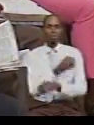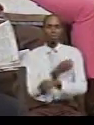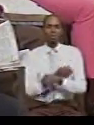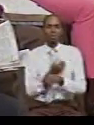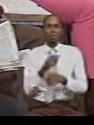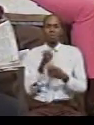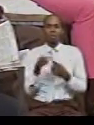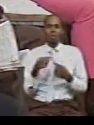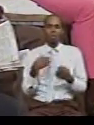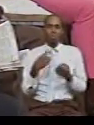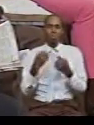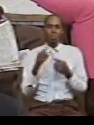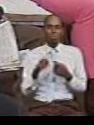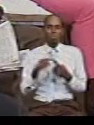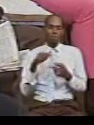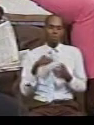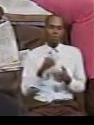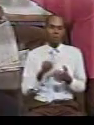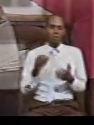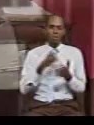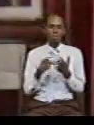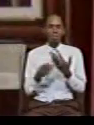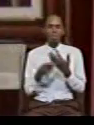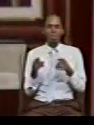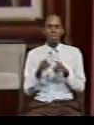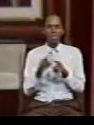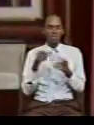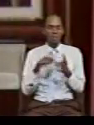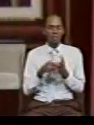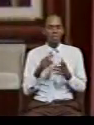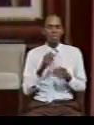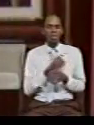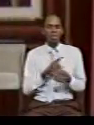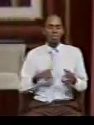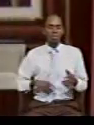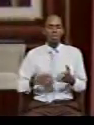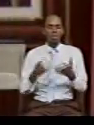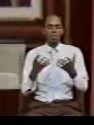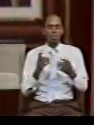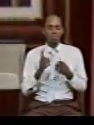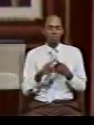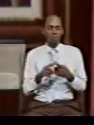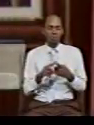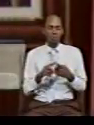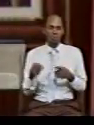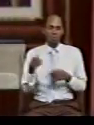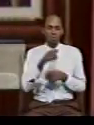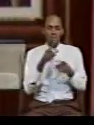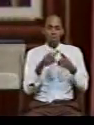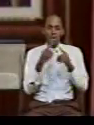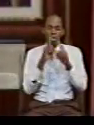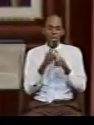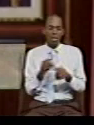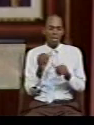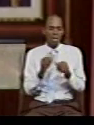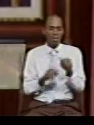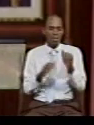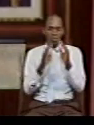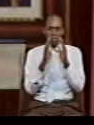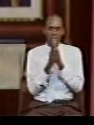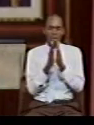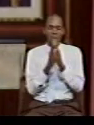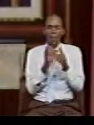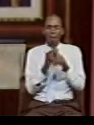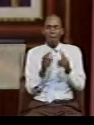retreat like this, the Lord wants to answer every prayer. But if we don't pray,